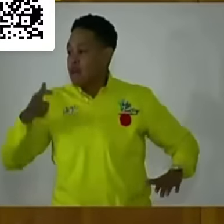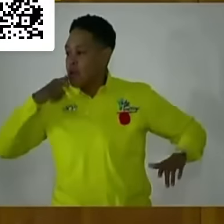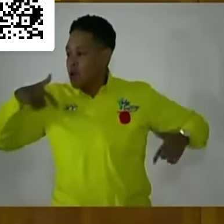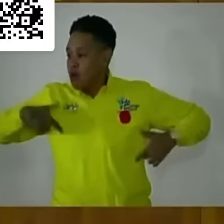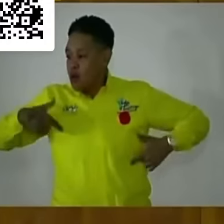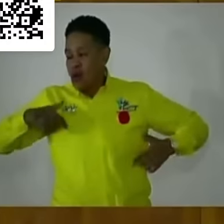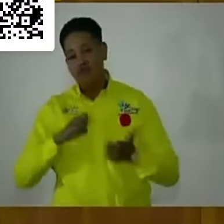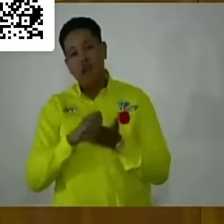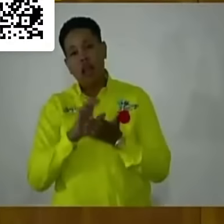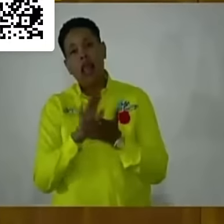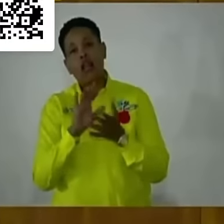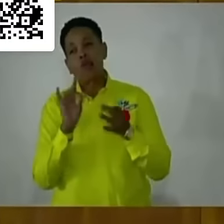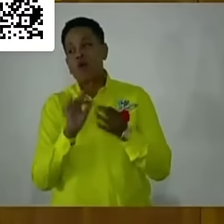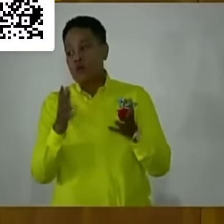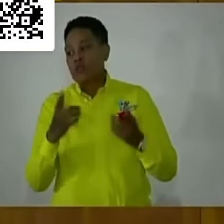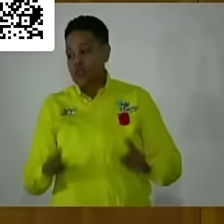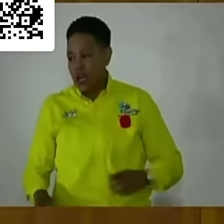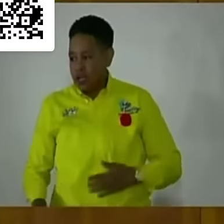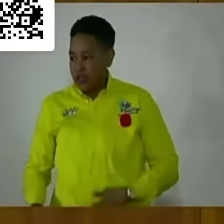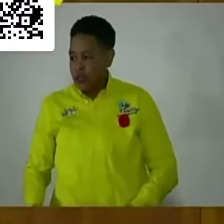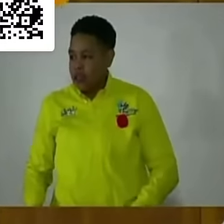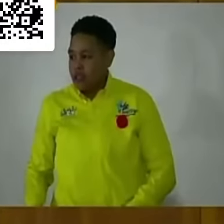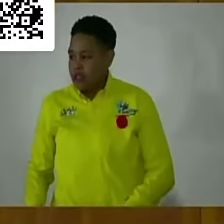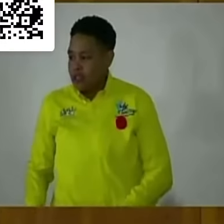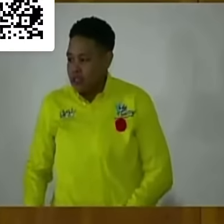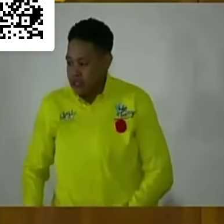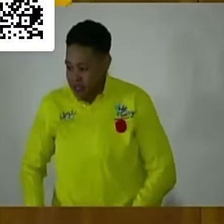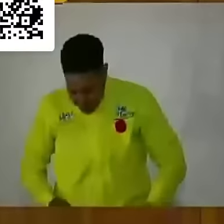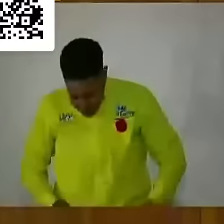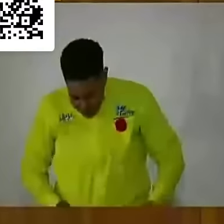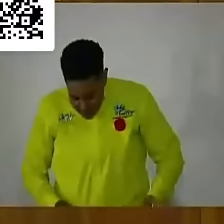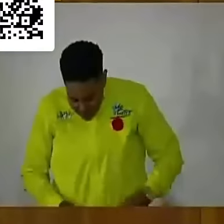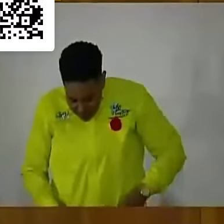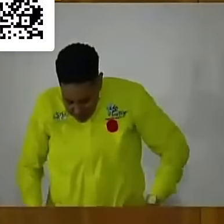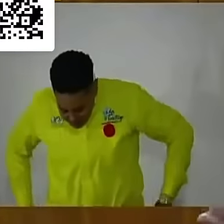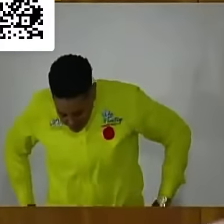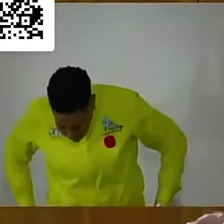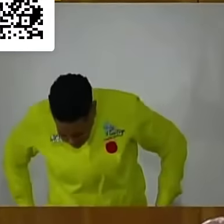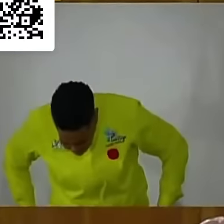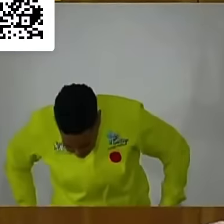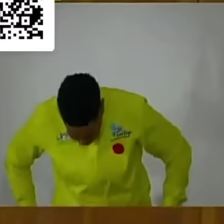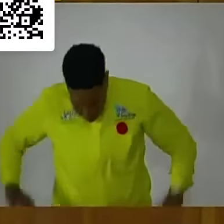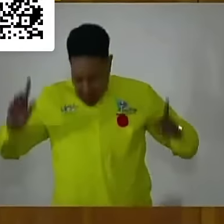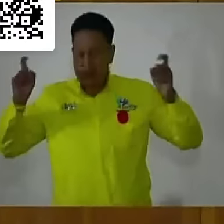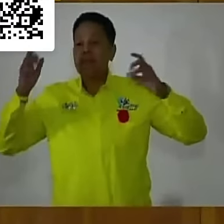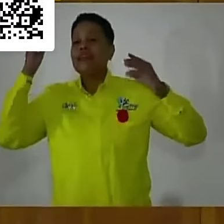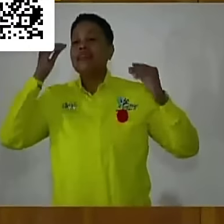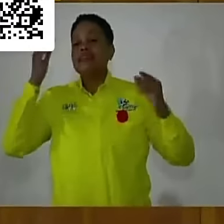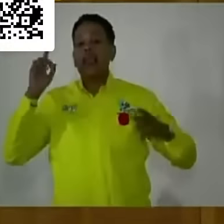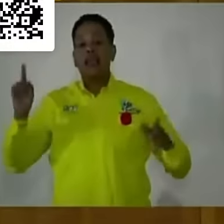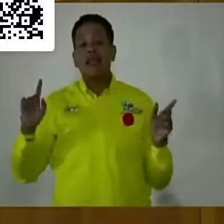the motions. And the issue is, no.